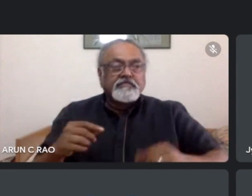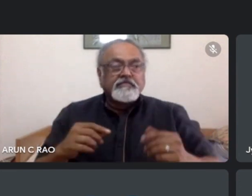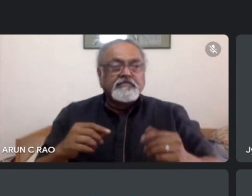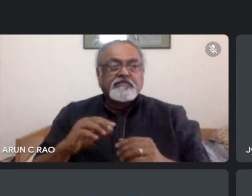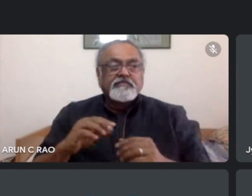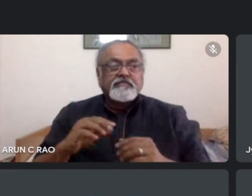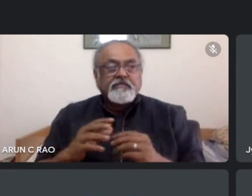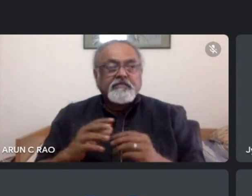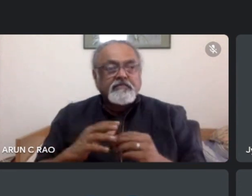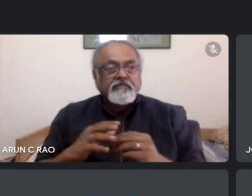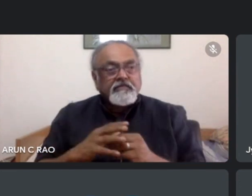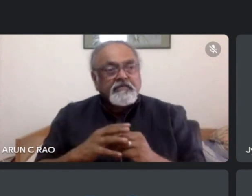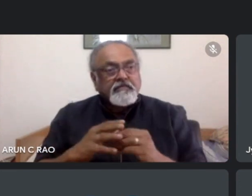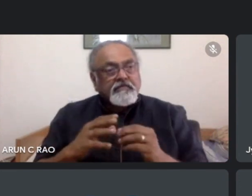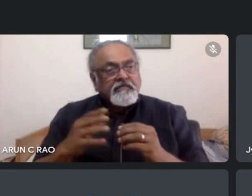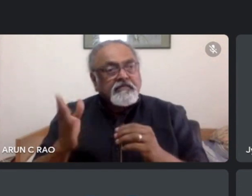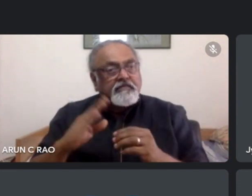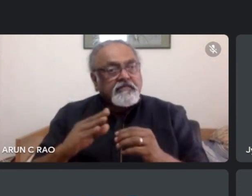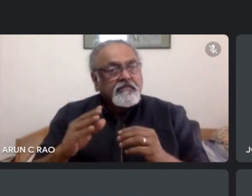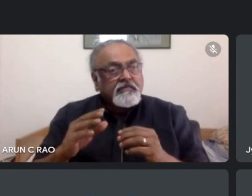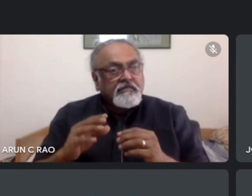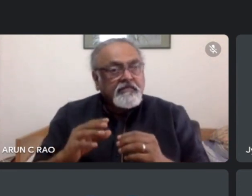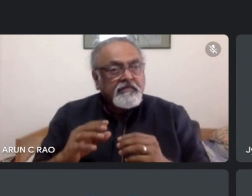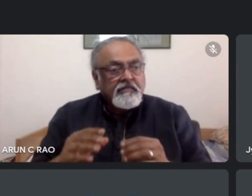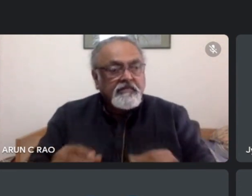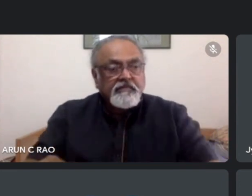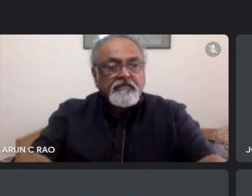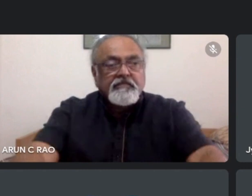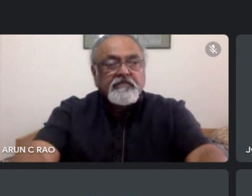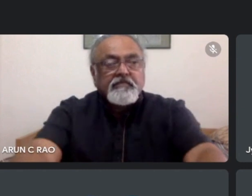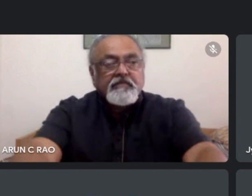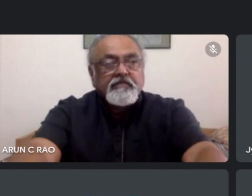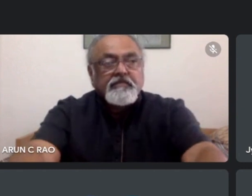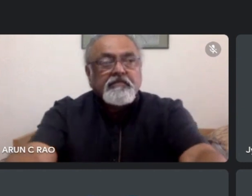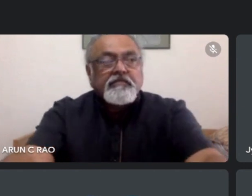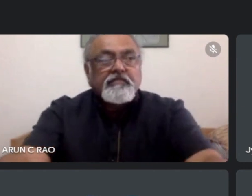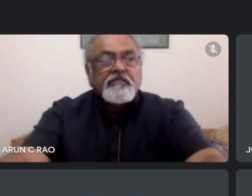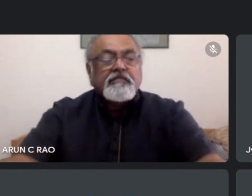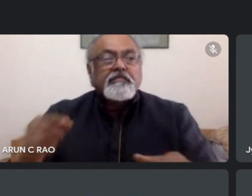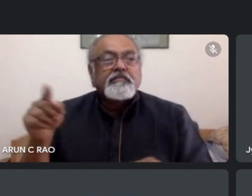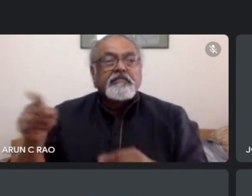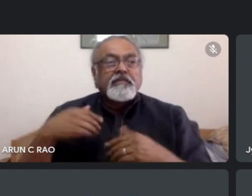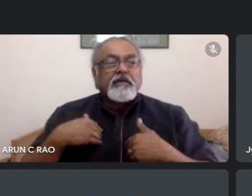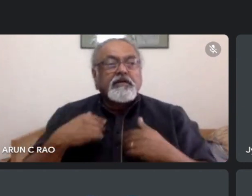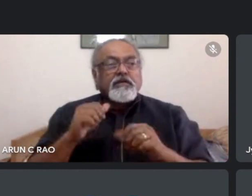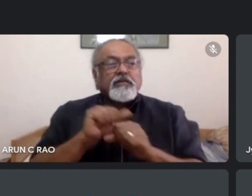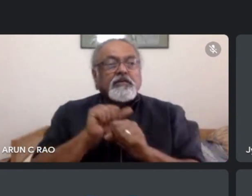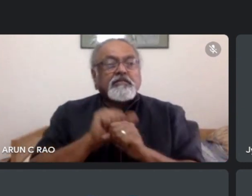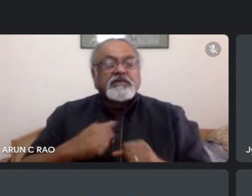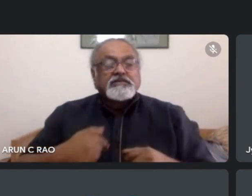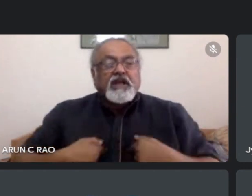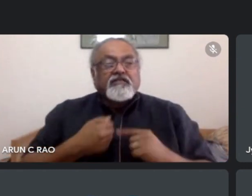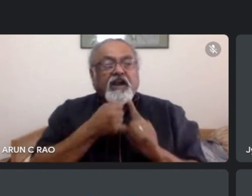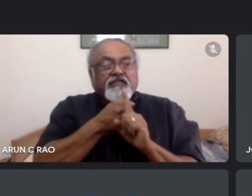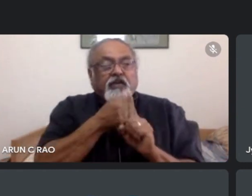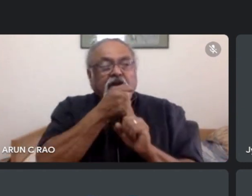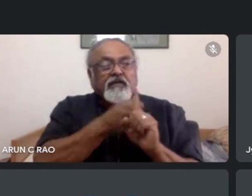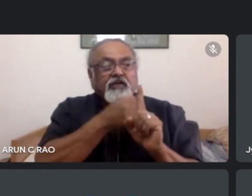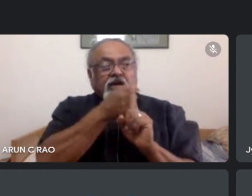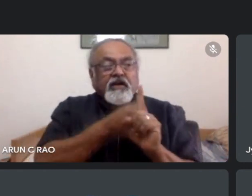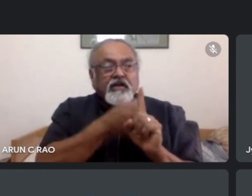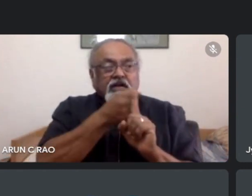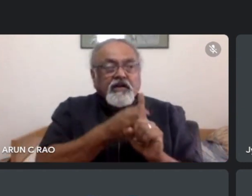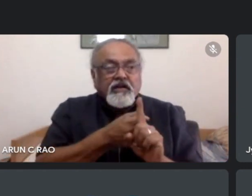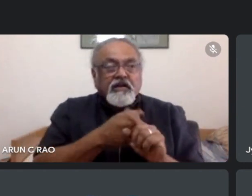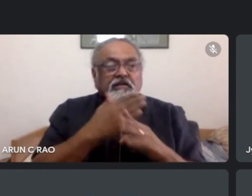Bengaluru with a dysgraphia and about a year of work experience. He has been a self-advocate and taken part in